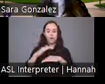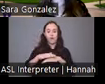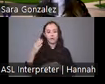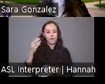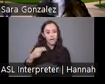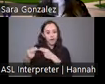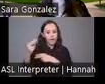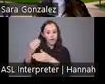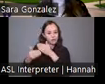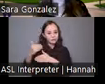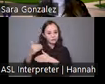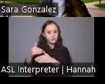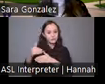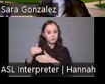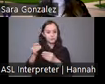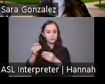care for tribal heritage.